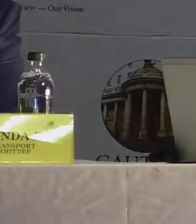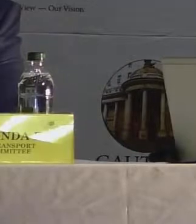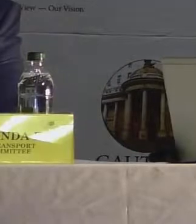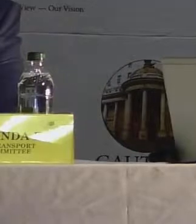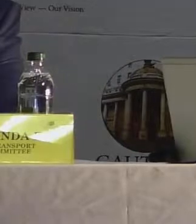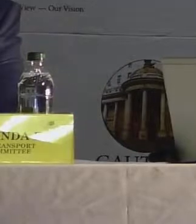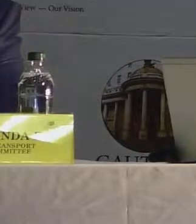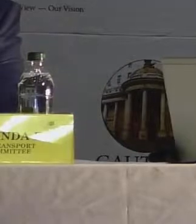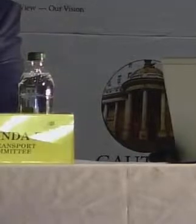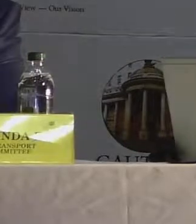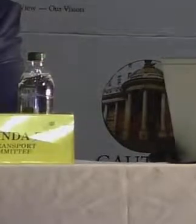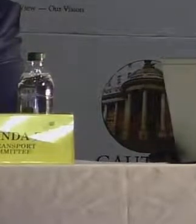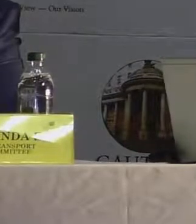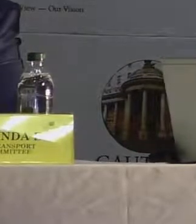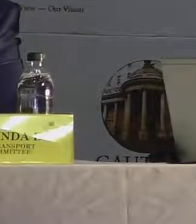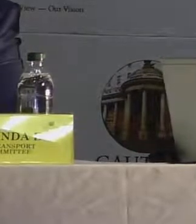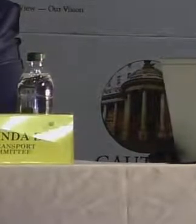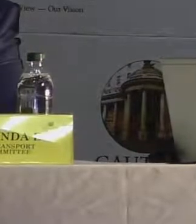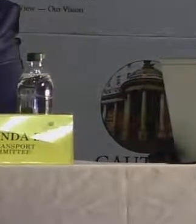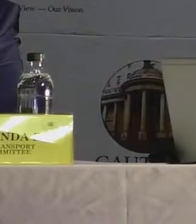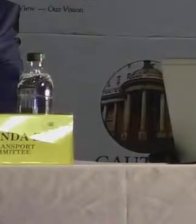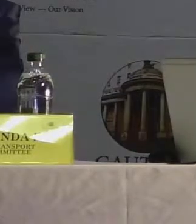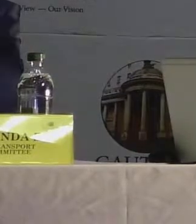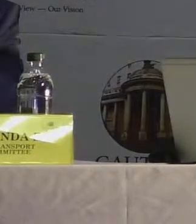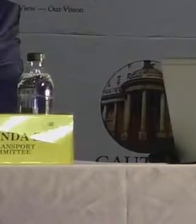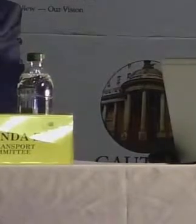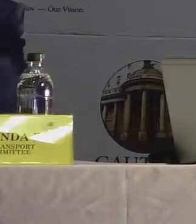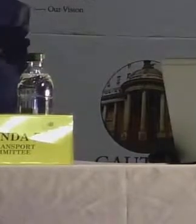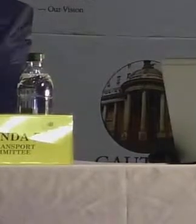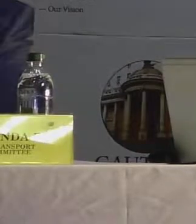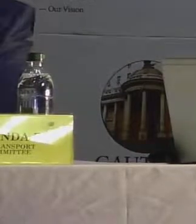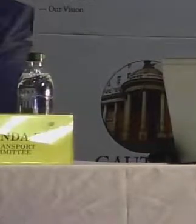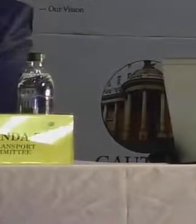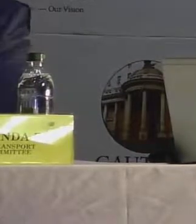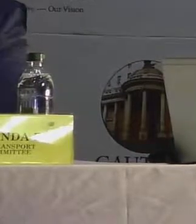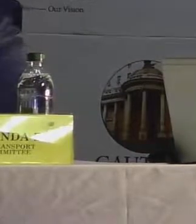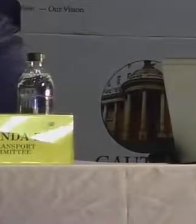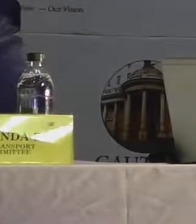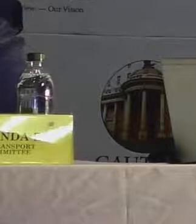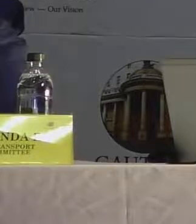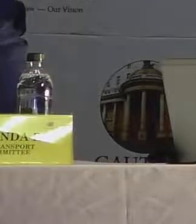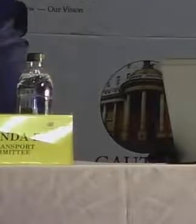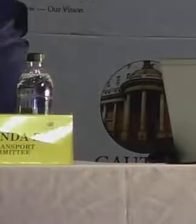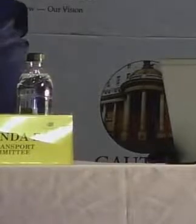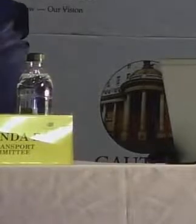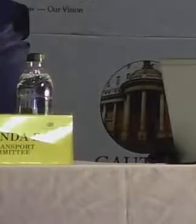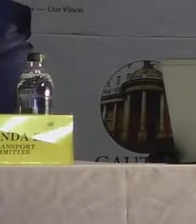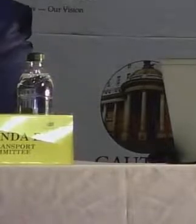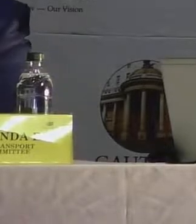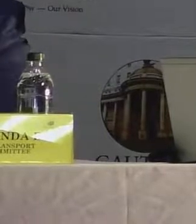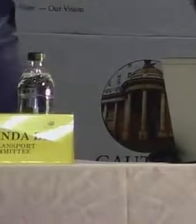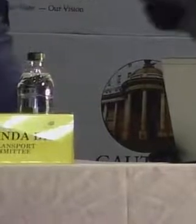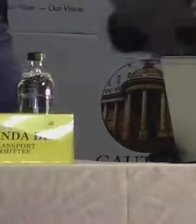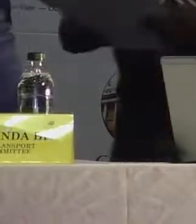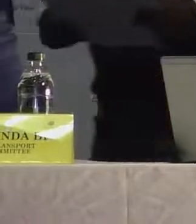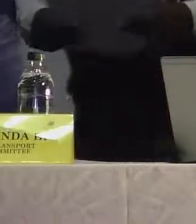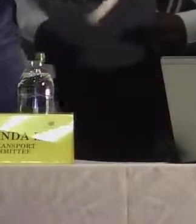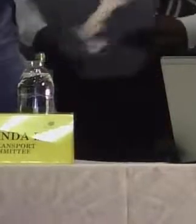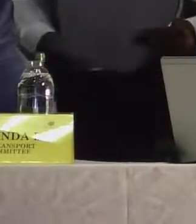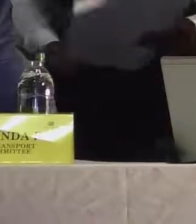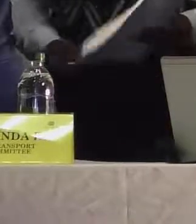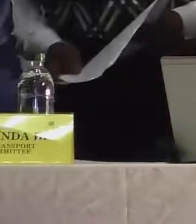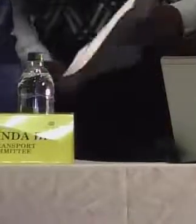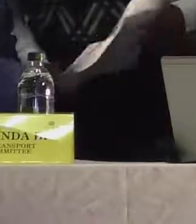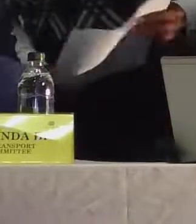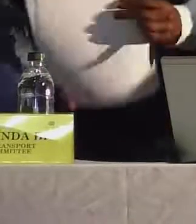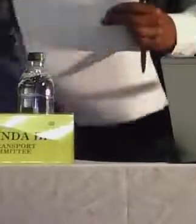your presentations, then I would give that opportunity for you to introduce yourself and your team, but we want to welcome you. And as